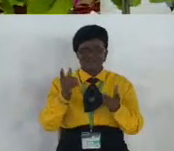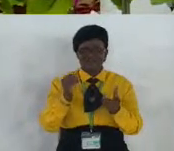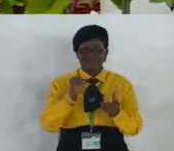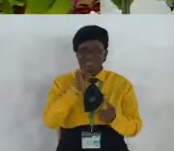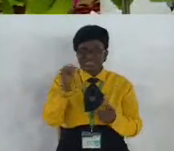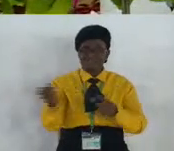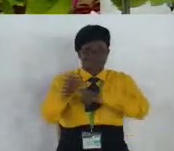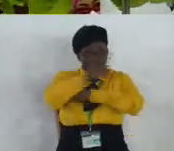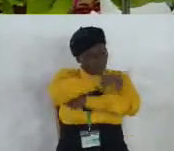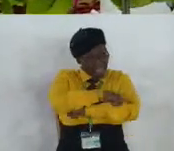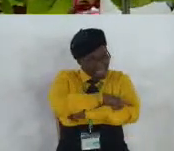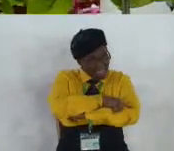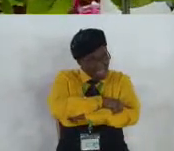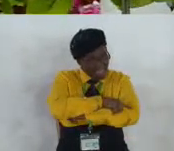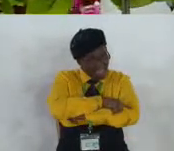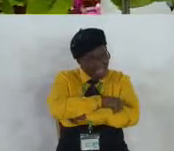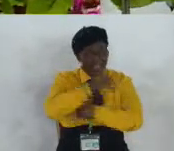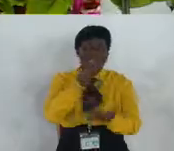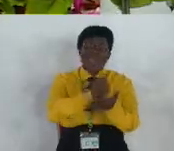is today.